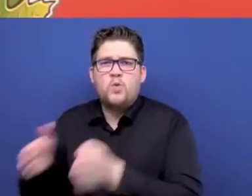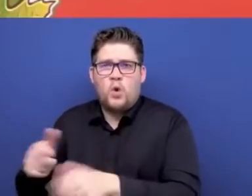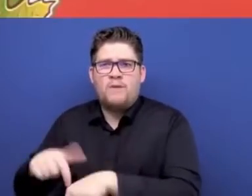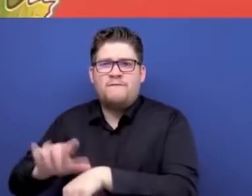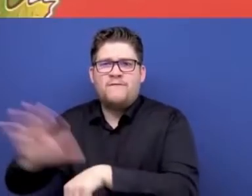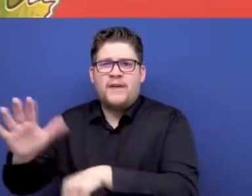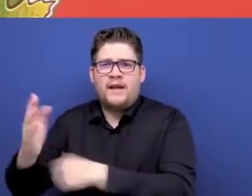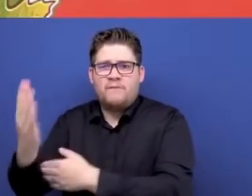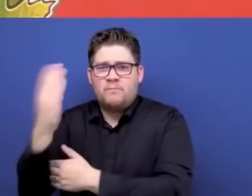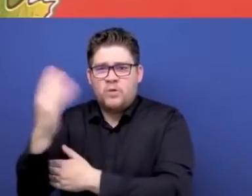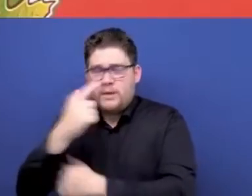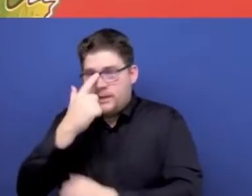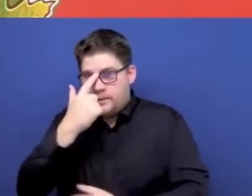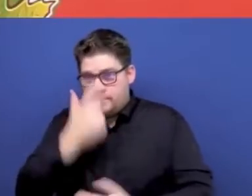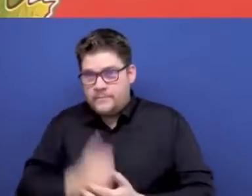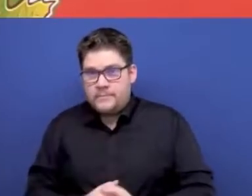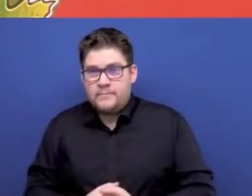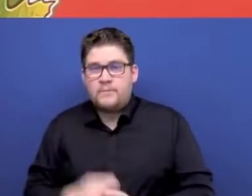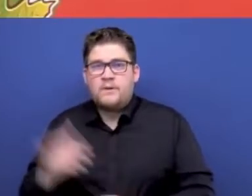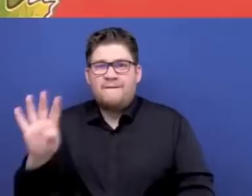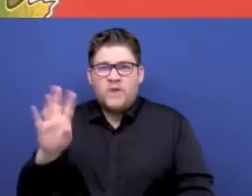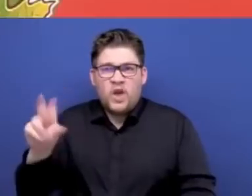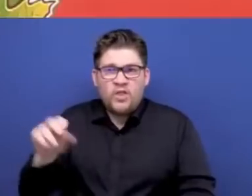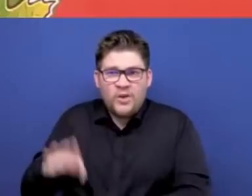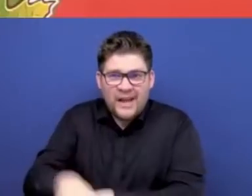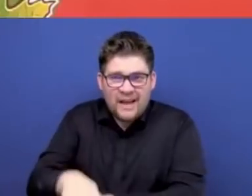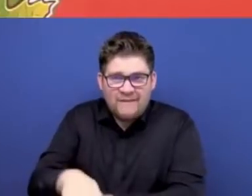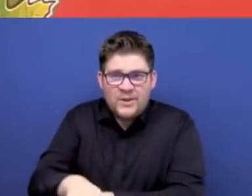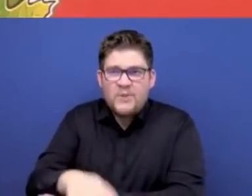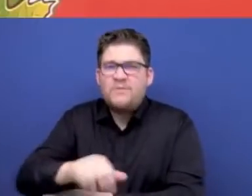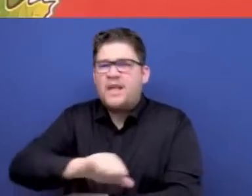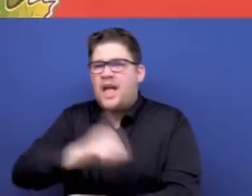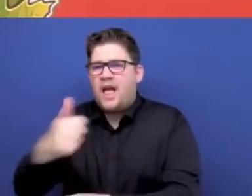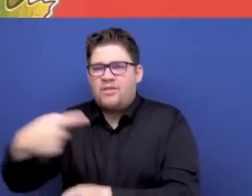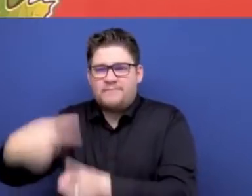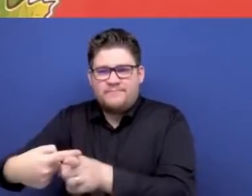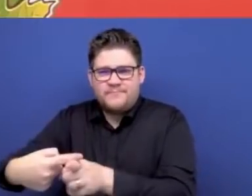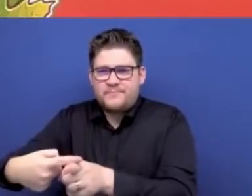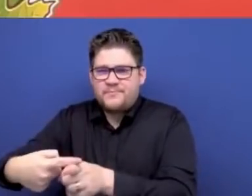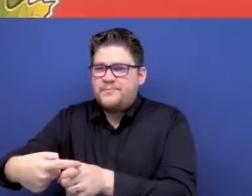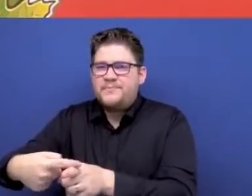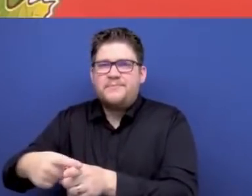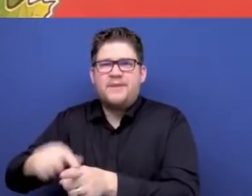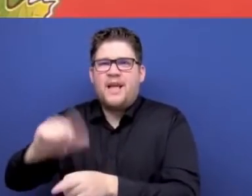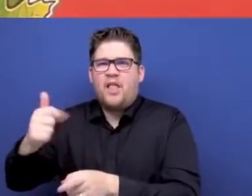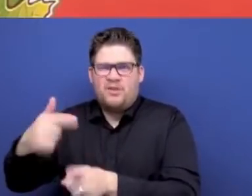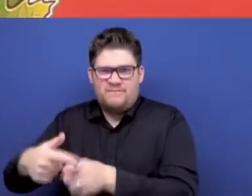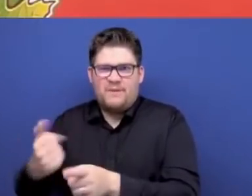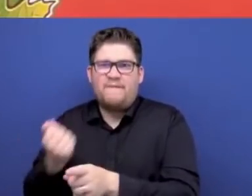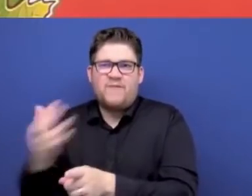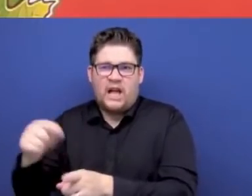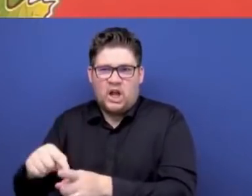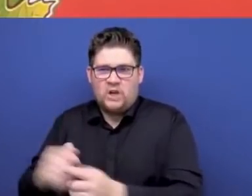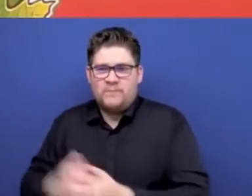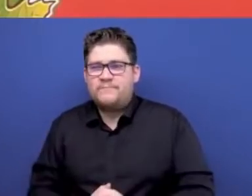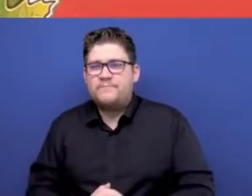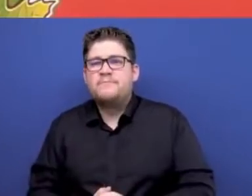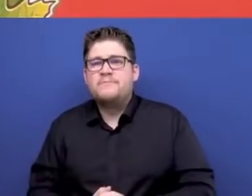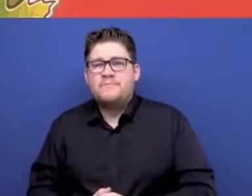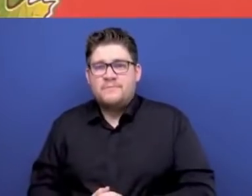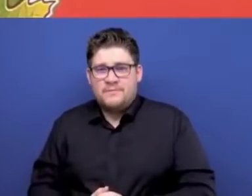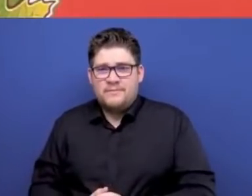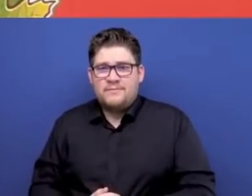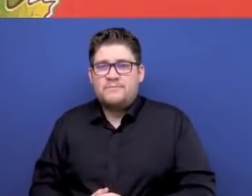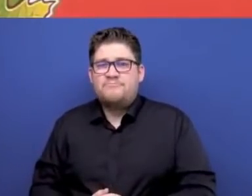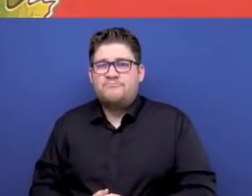will be familiar with that area. And then again at 5 p.m. at the intersection of Highway 3 and 6.